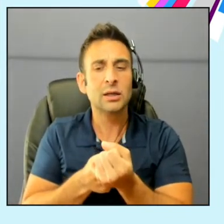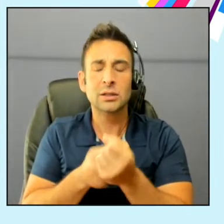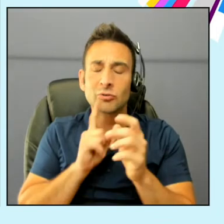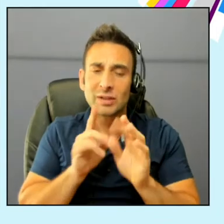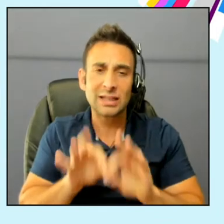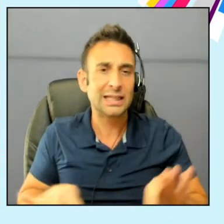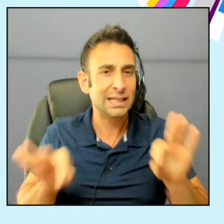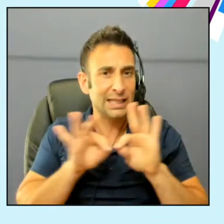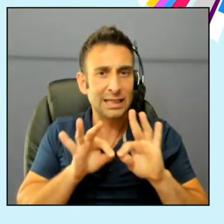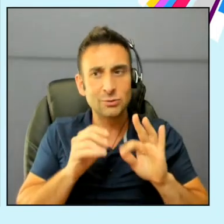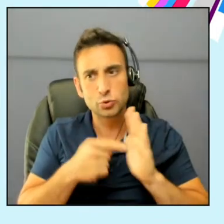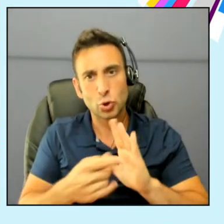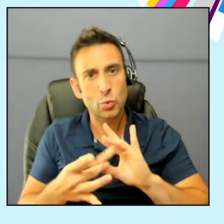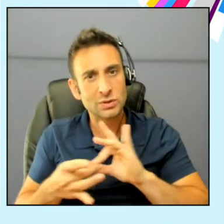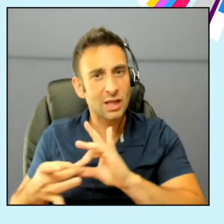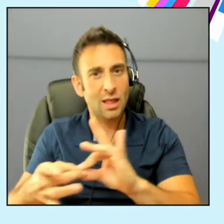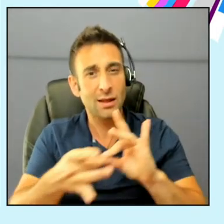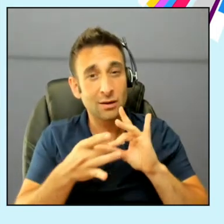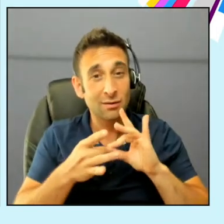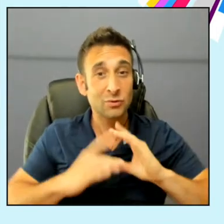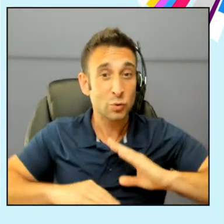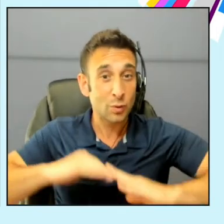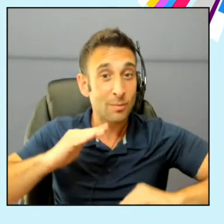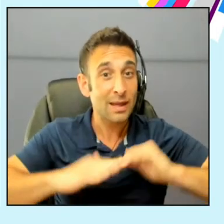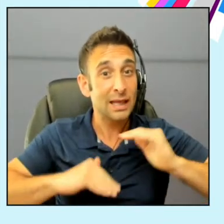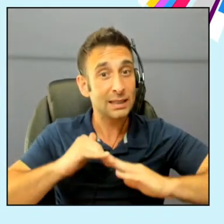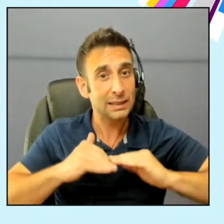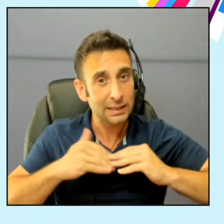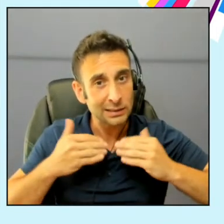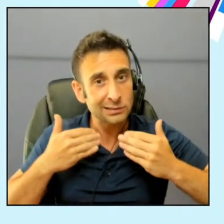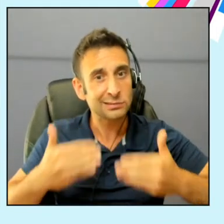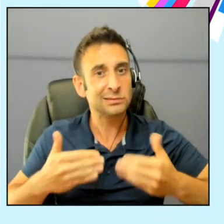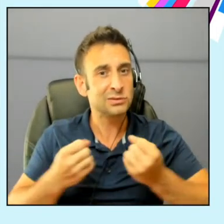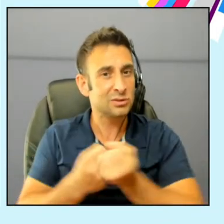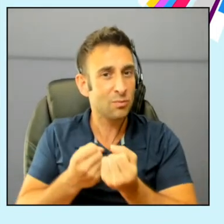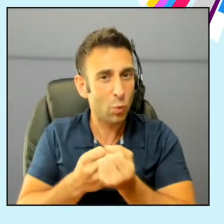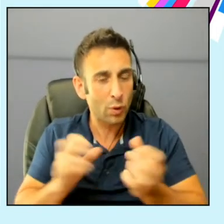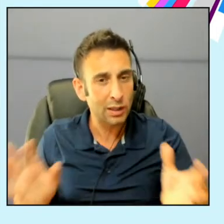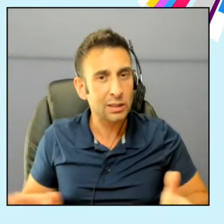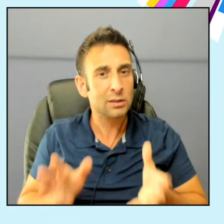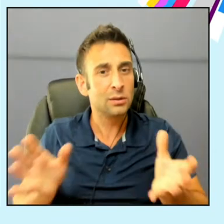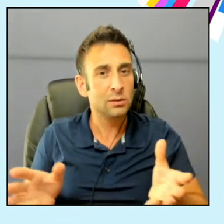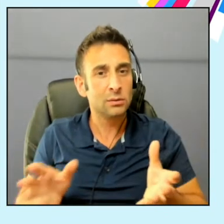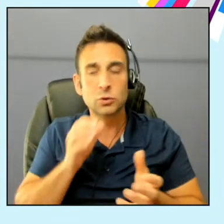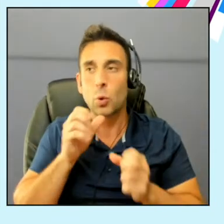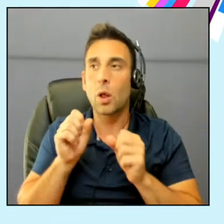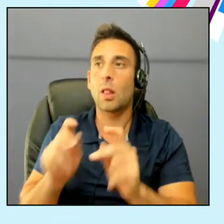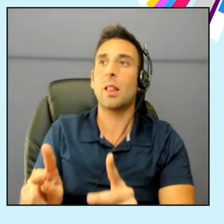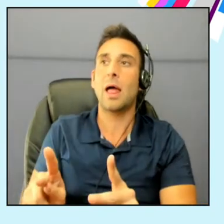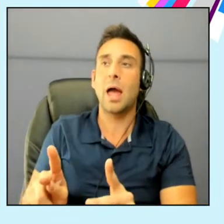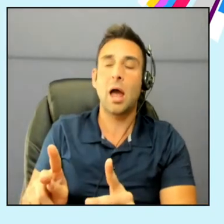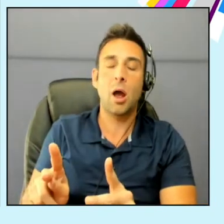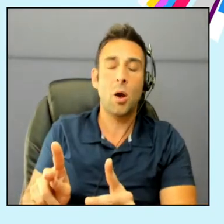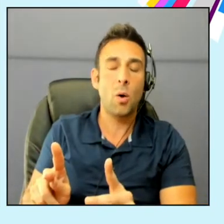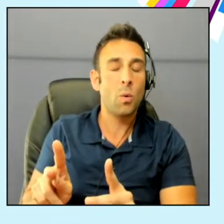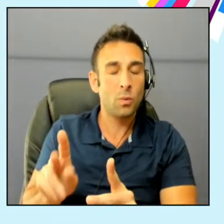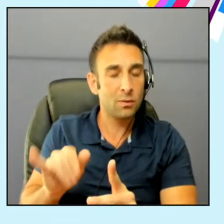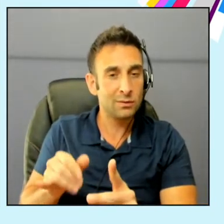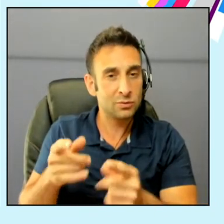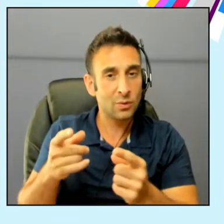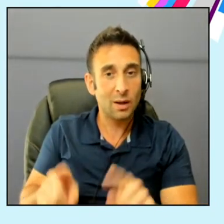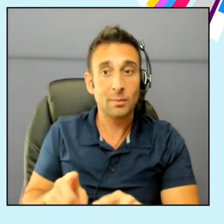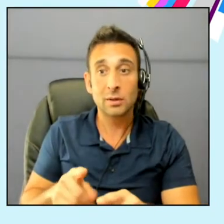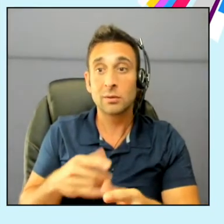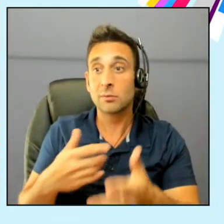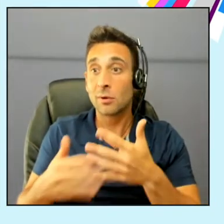important, and building those movements as well, and not allowing those divides to happen, be it on race, be it on